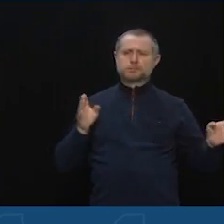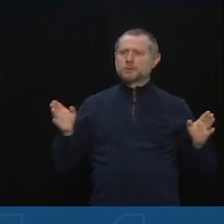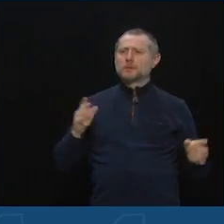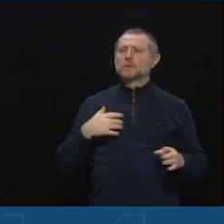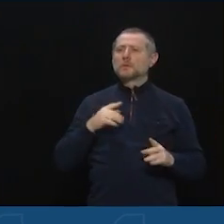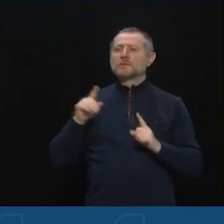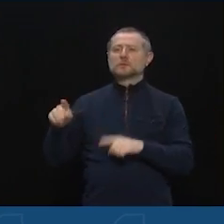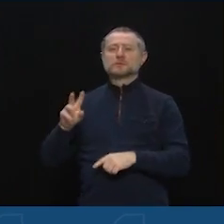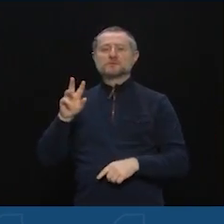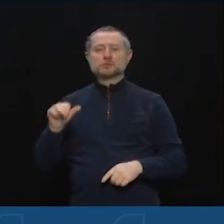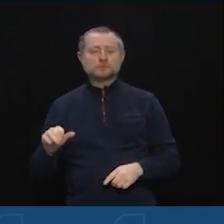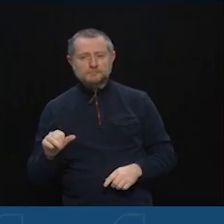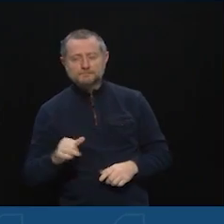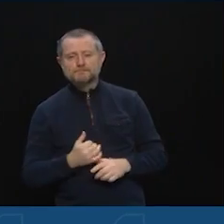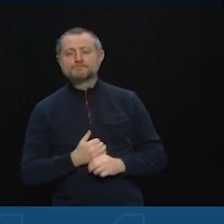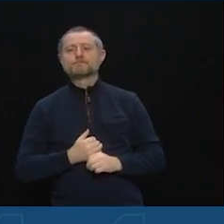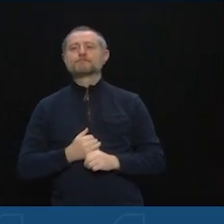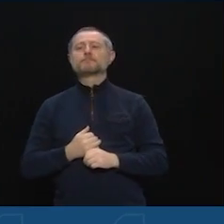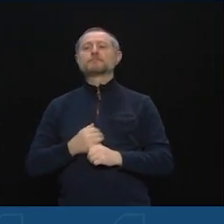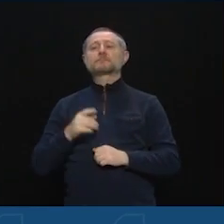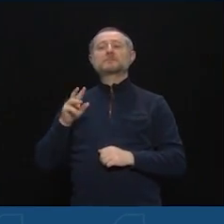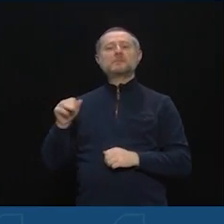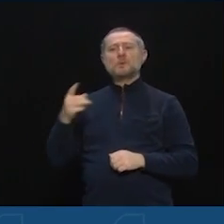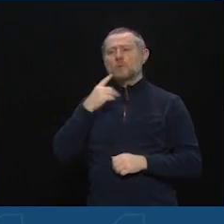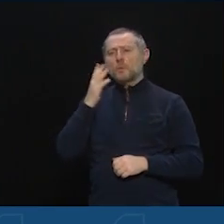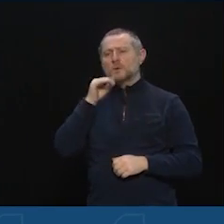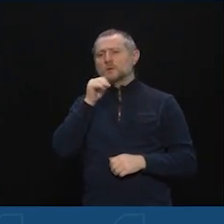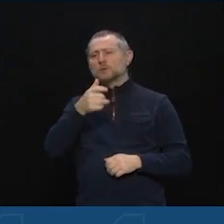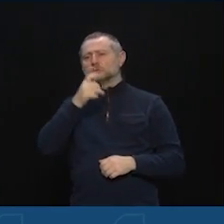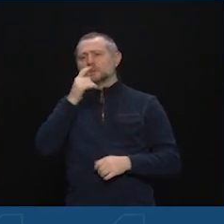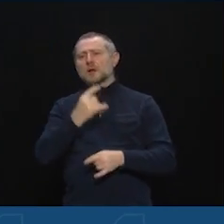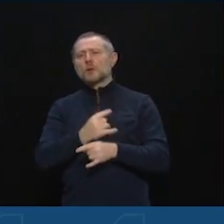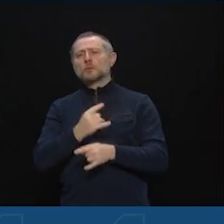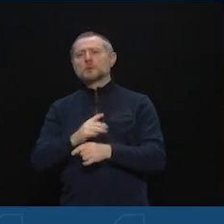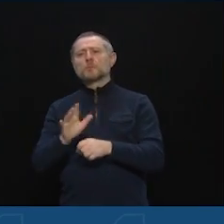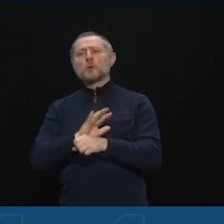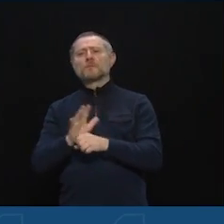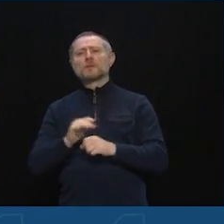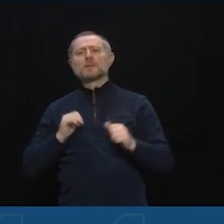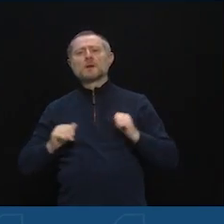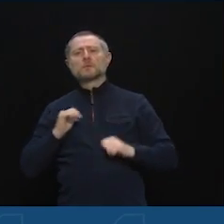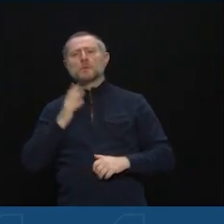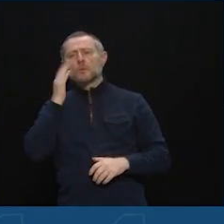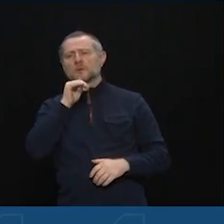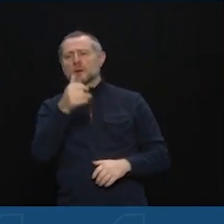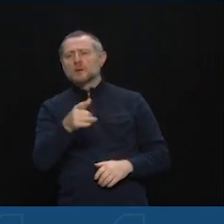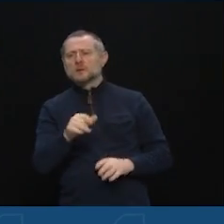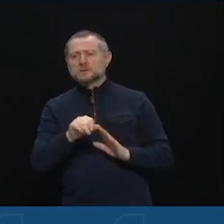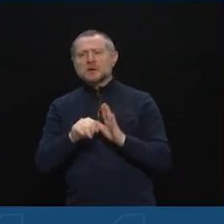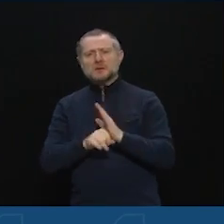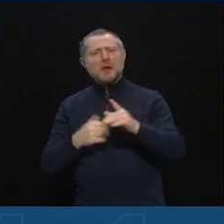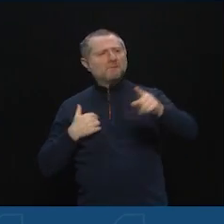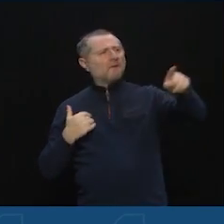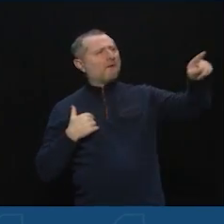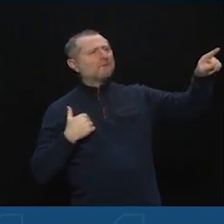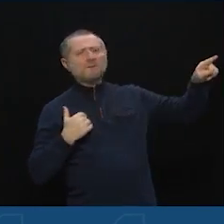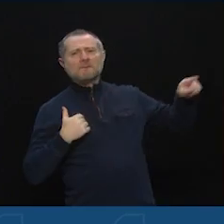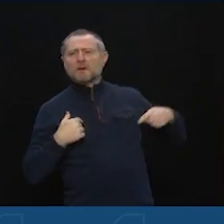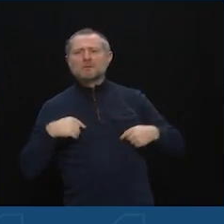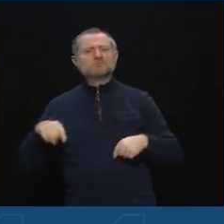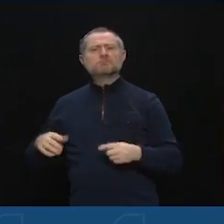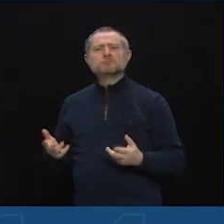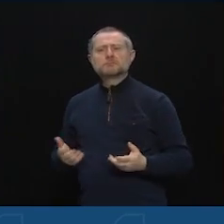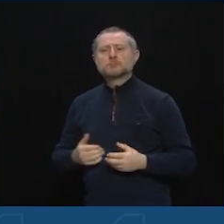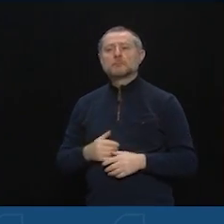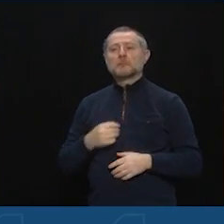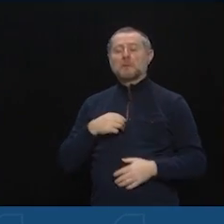Why can't you have a drink in a movie theater? That's very common in other places. I know we have some representatives from Senate here.